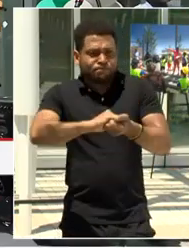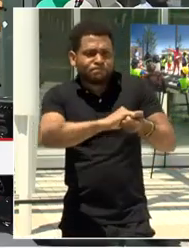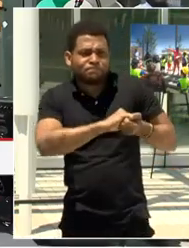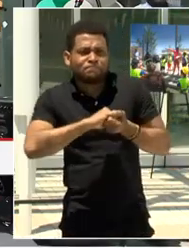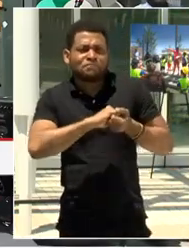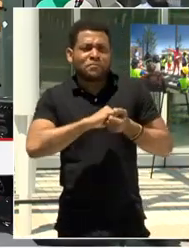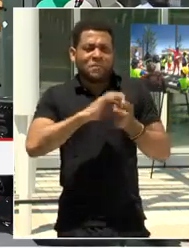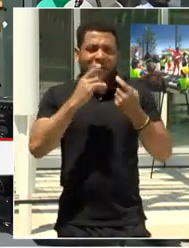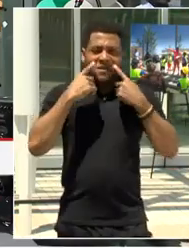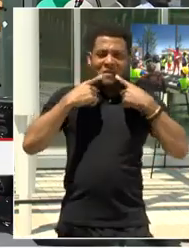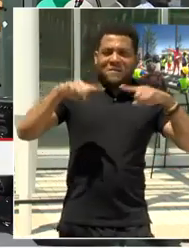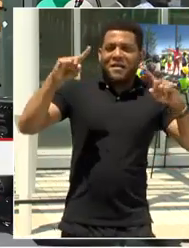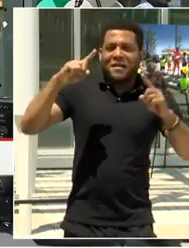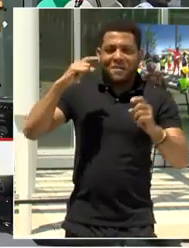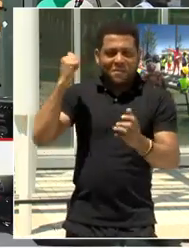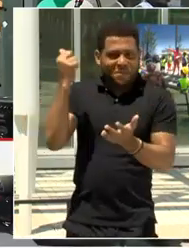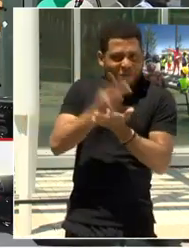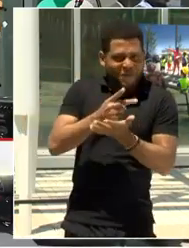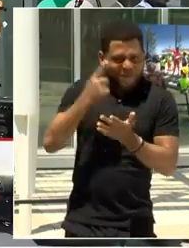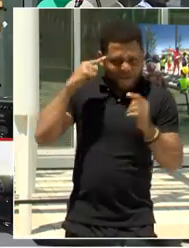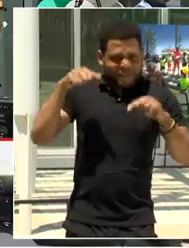get approval of the